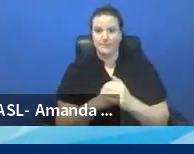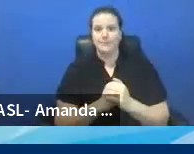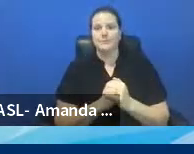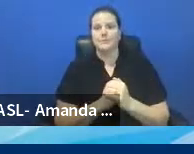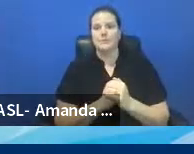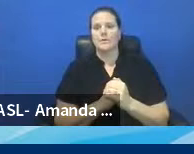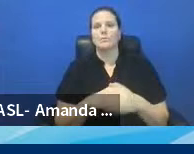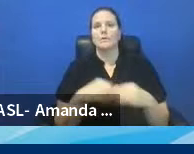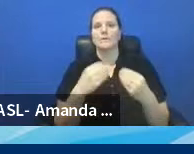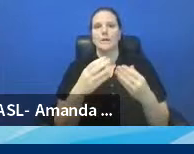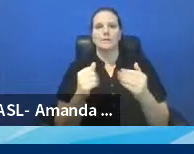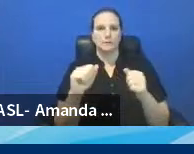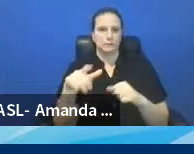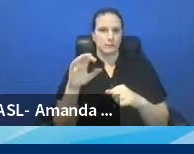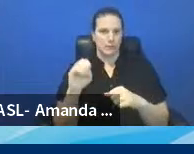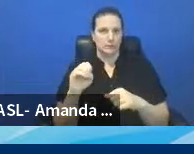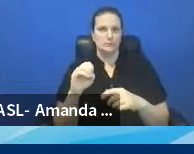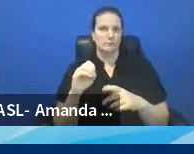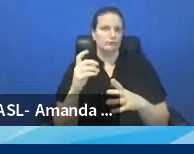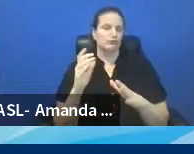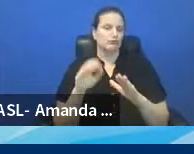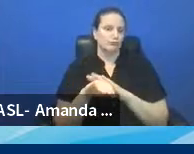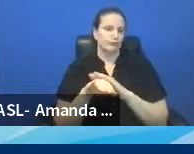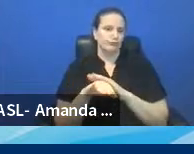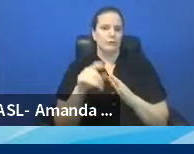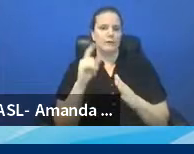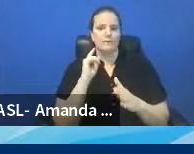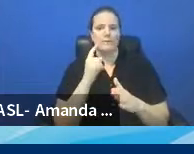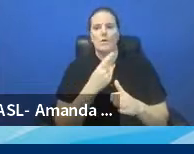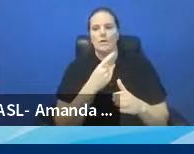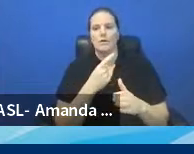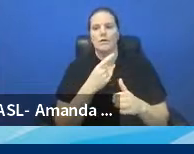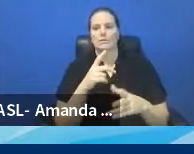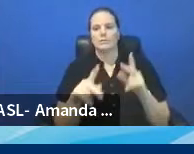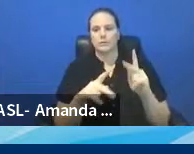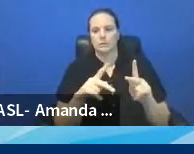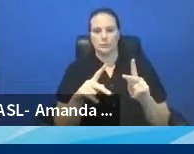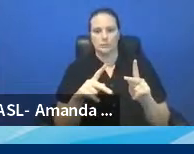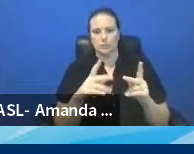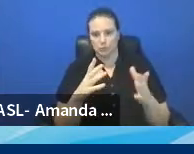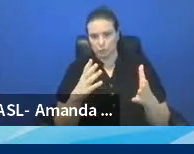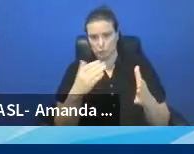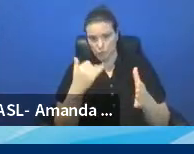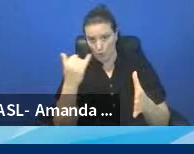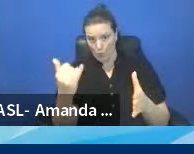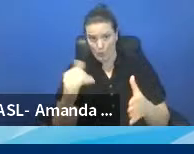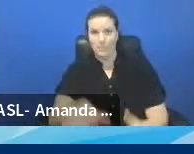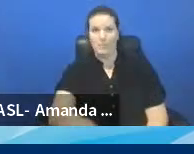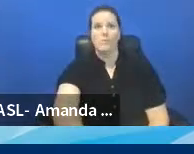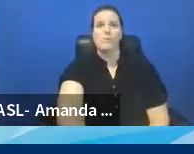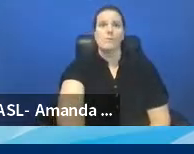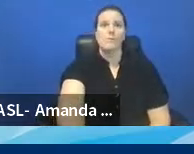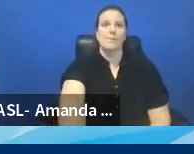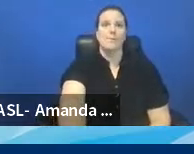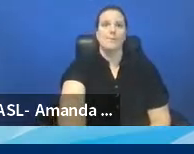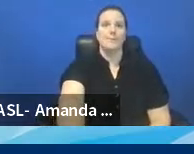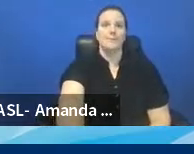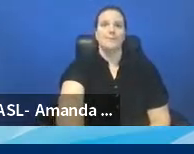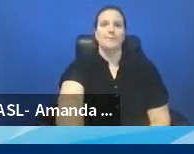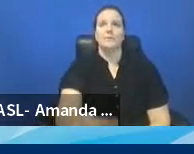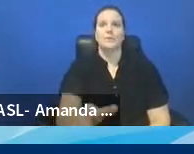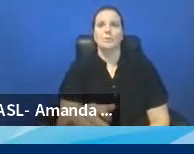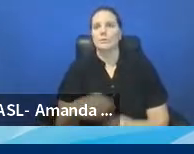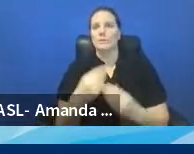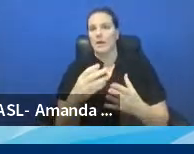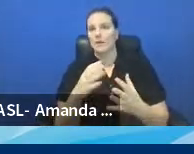are providing space and access for folks to call in or provide us input.